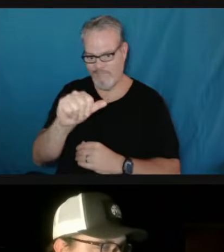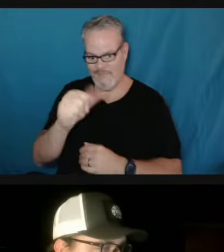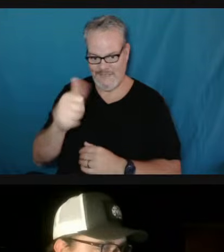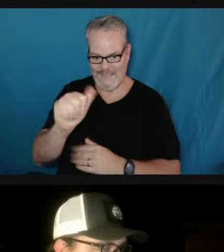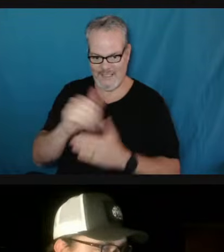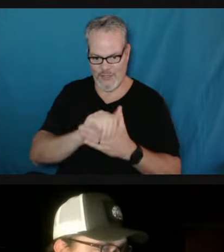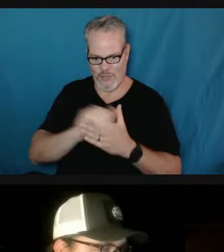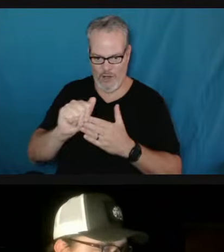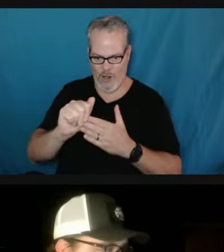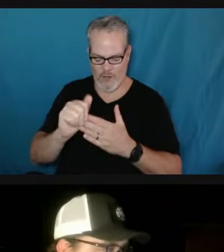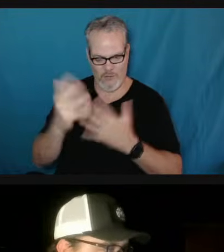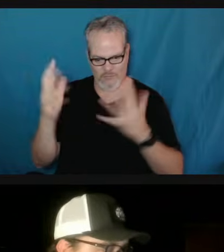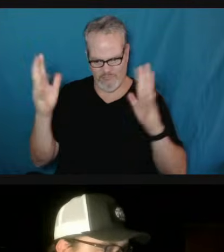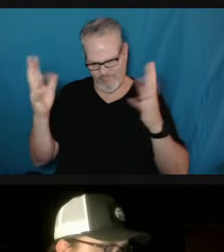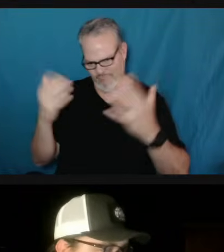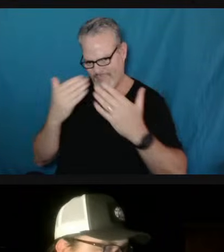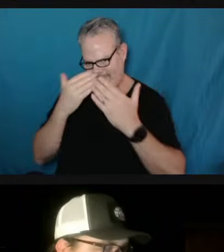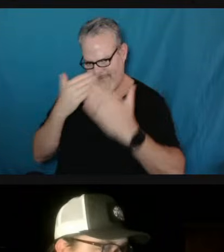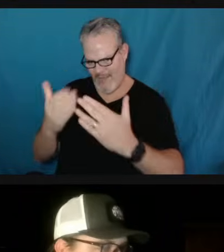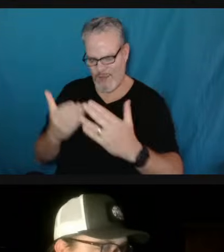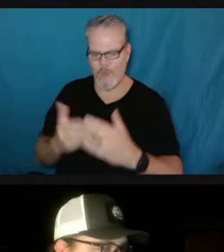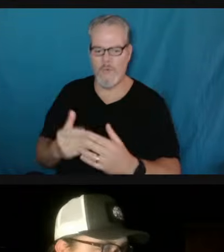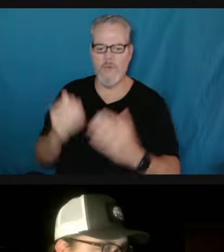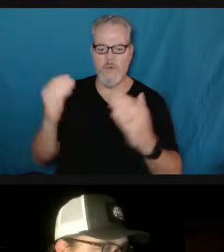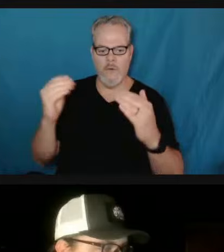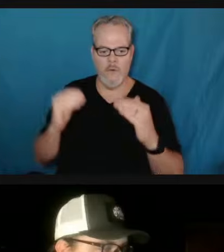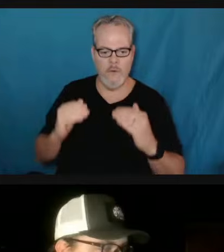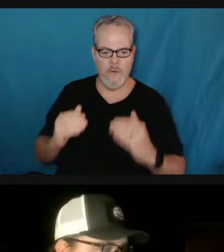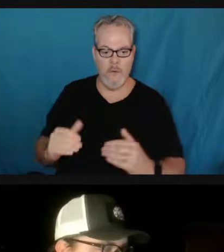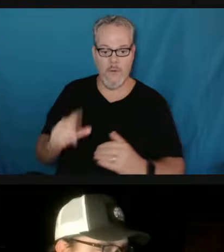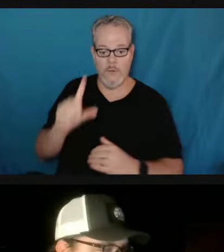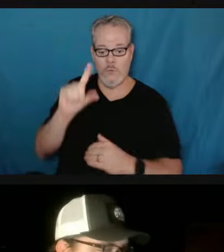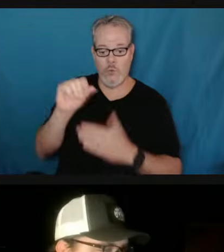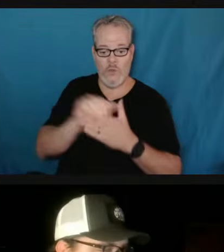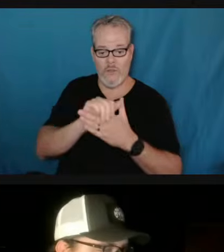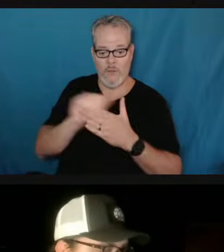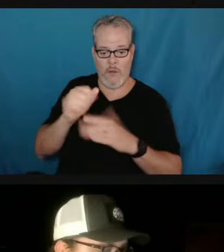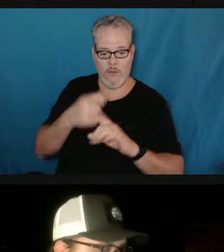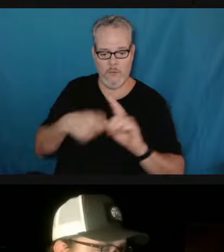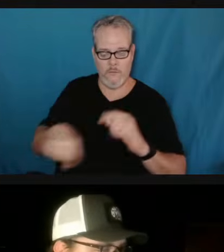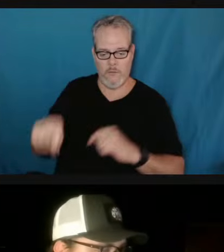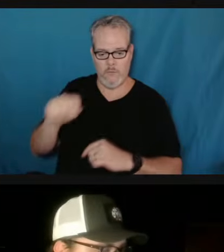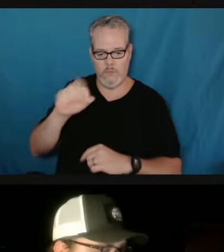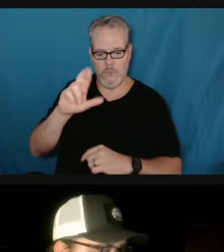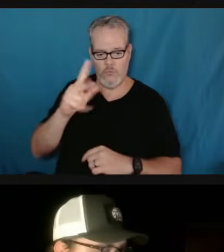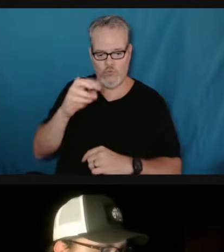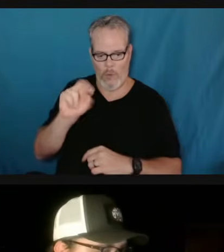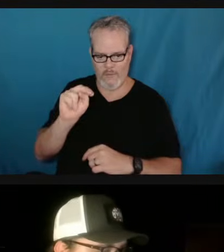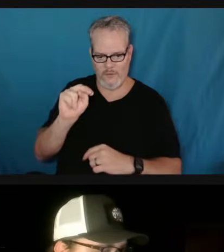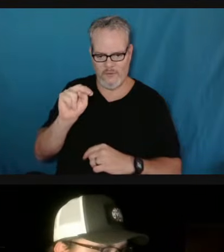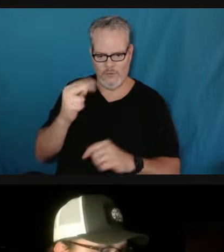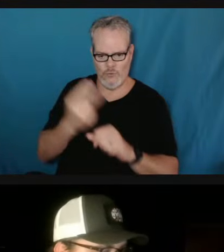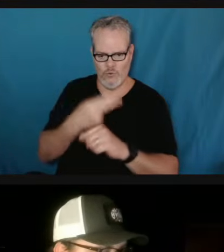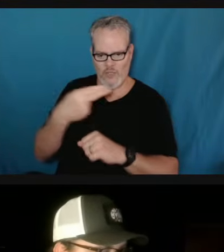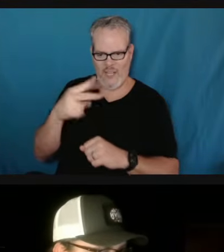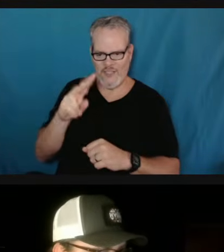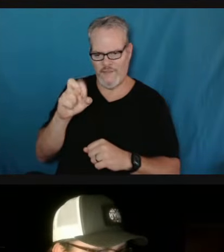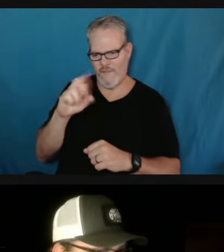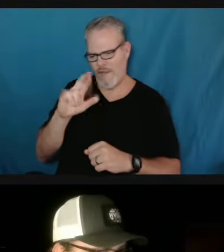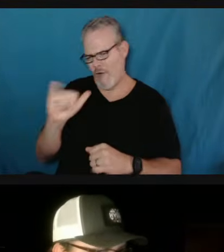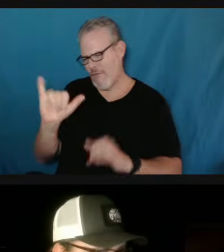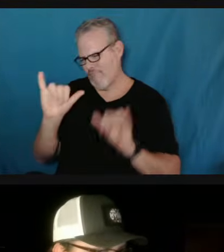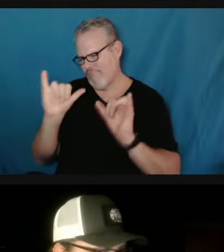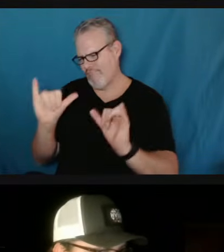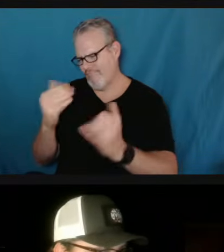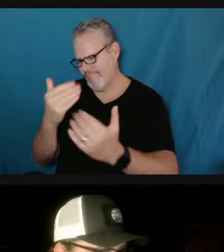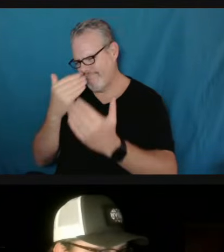on hvri.org/donate. $20 from Robin over on hvri.org. And then coming